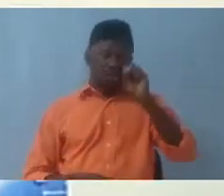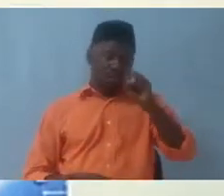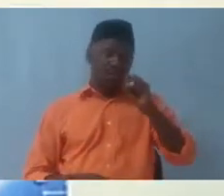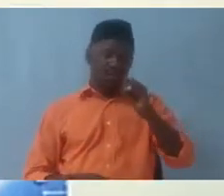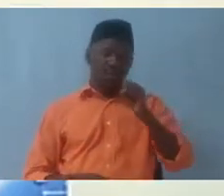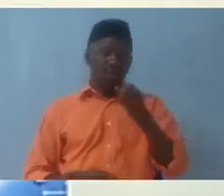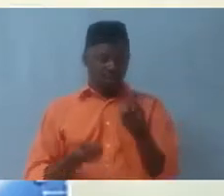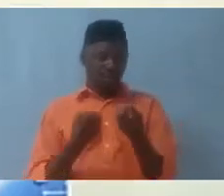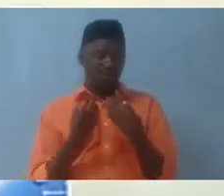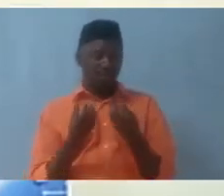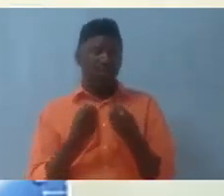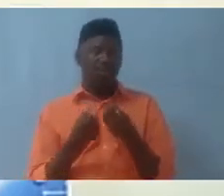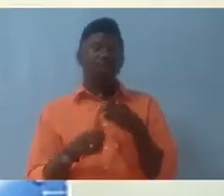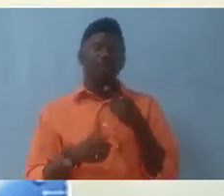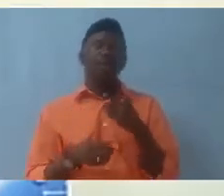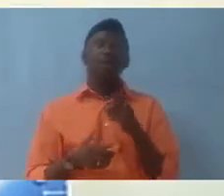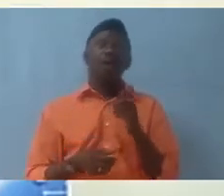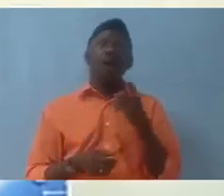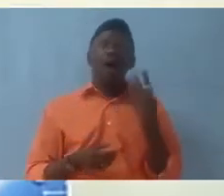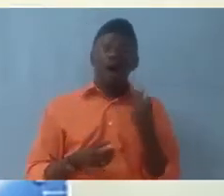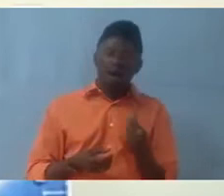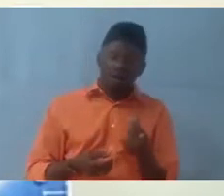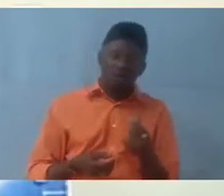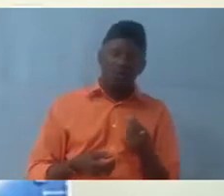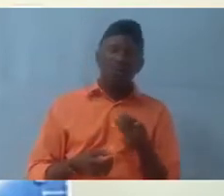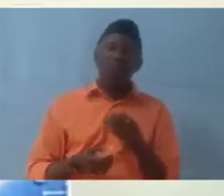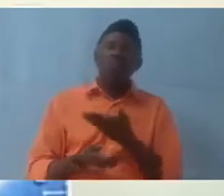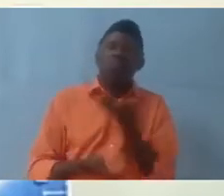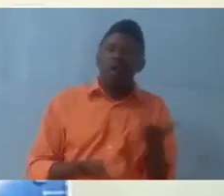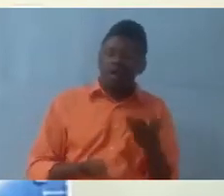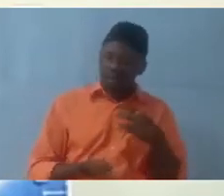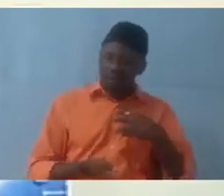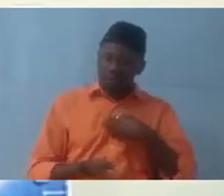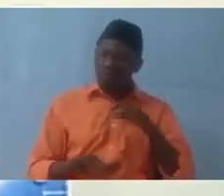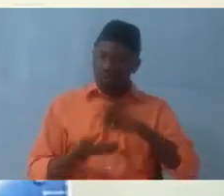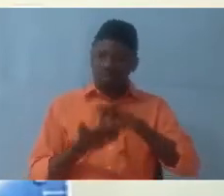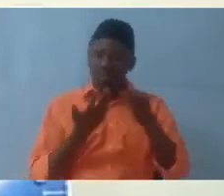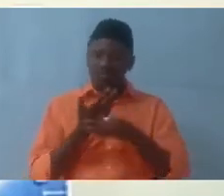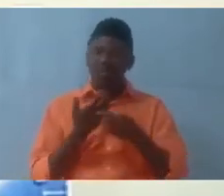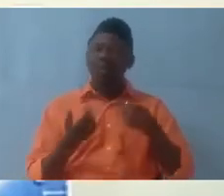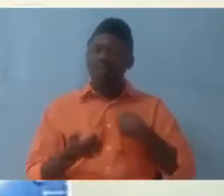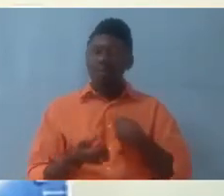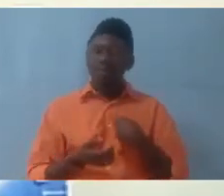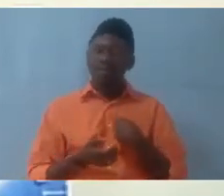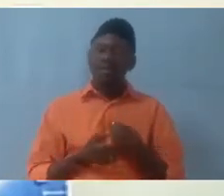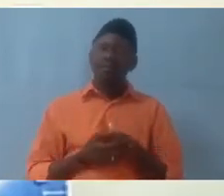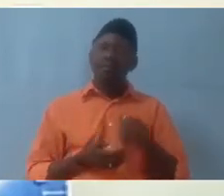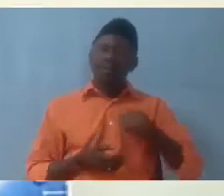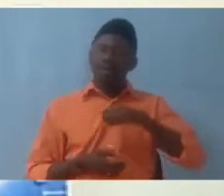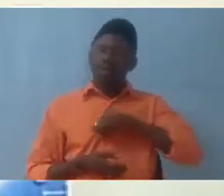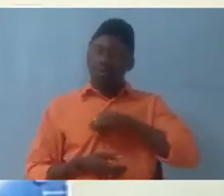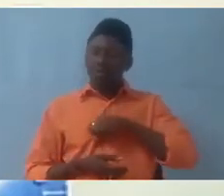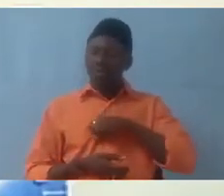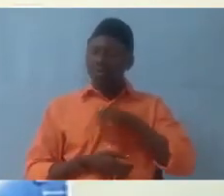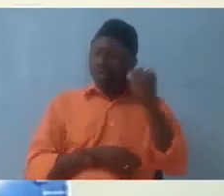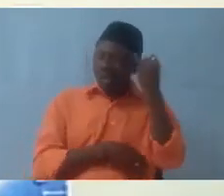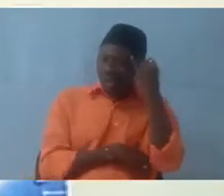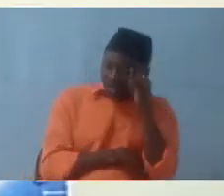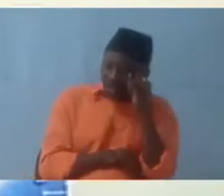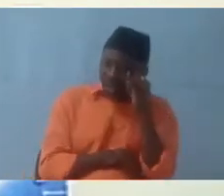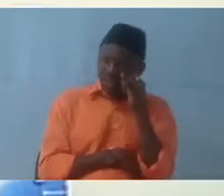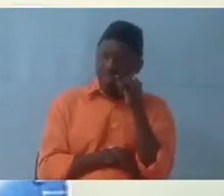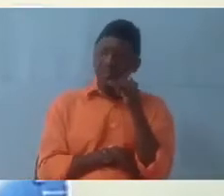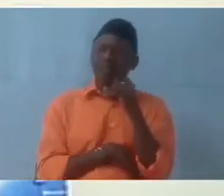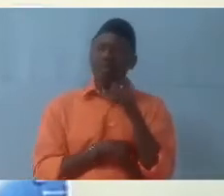sax JS bi mo wax na ma nak lan mo taxon ñu toxal ma? My own reasoning was that man